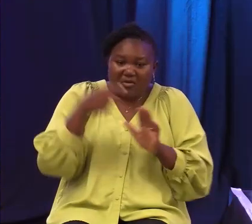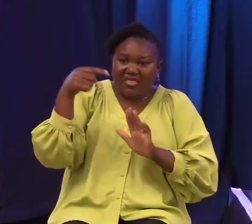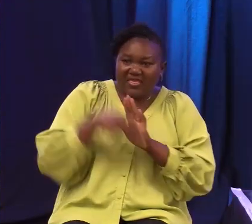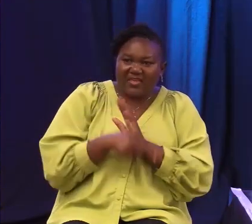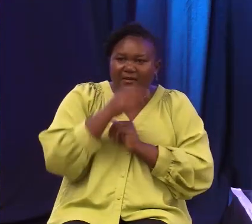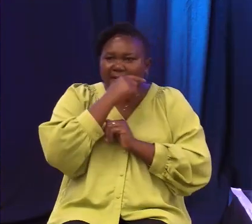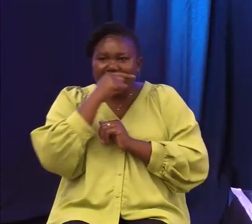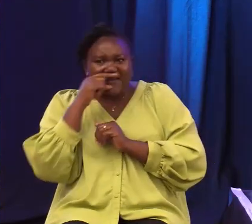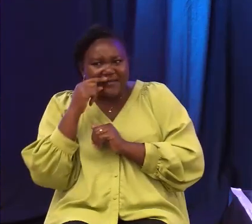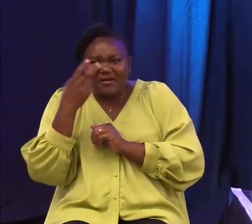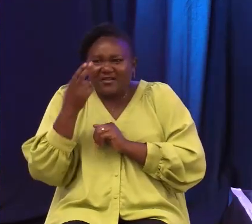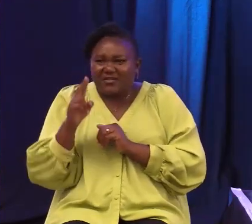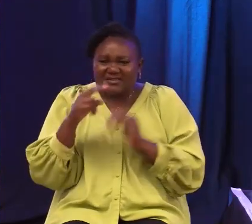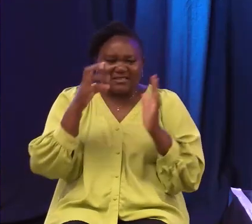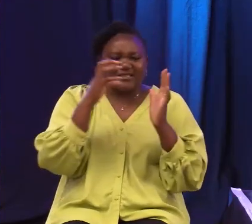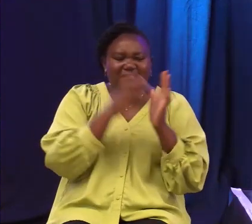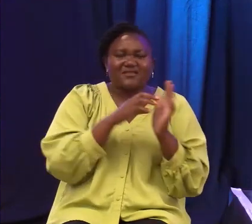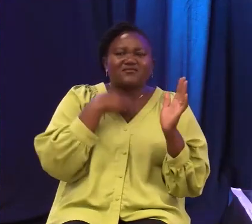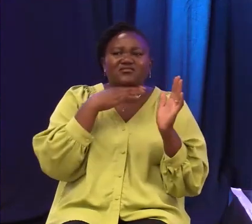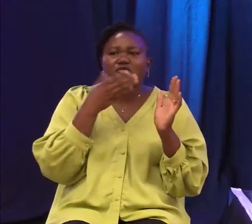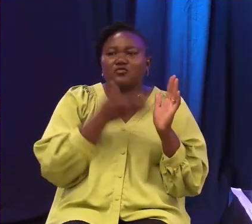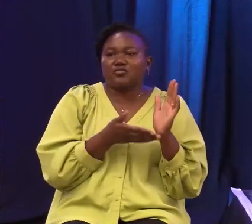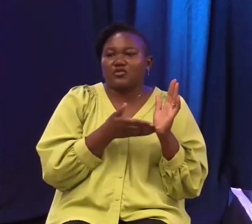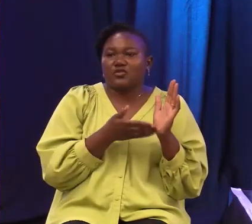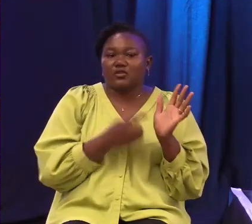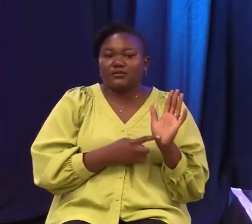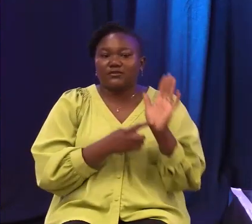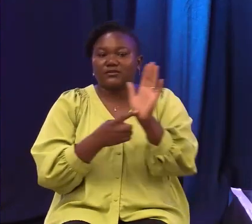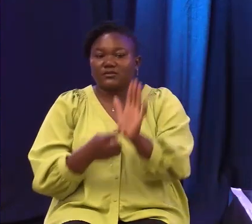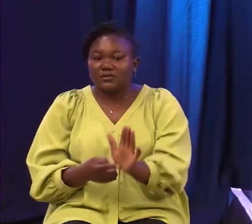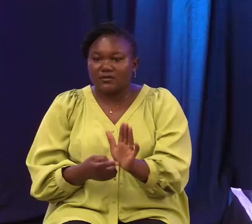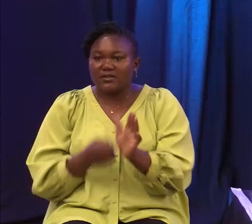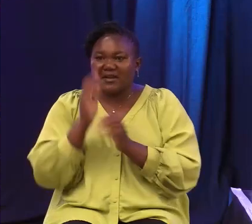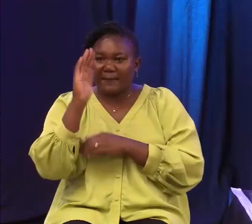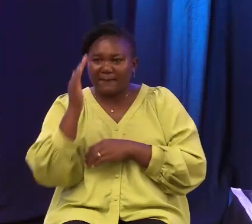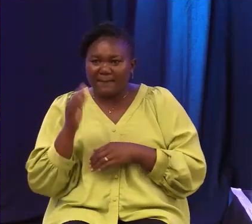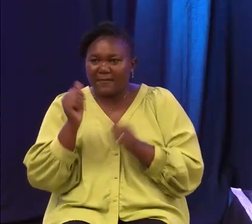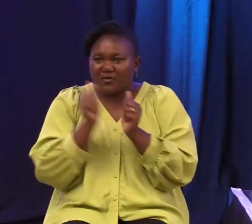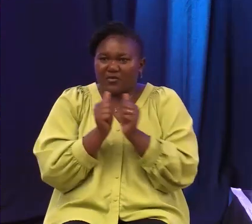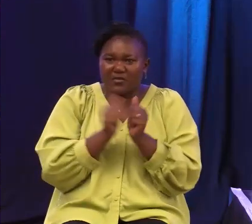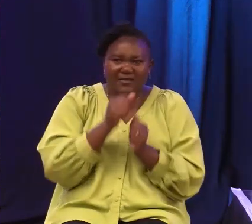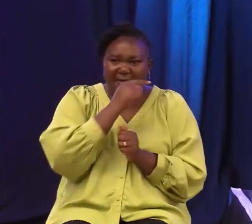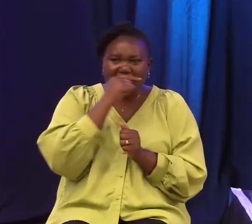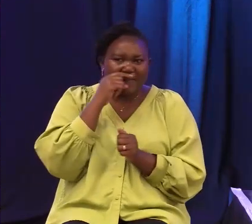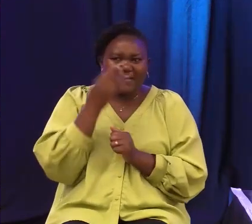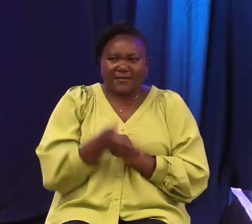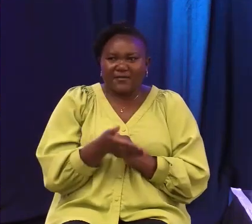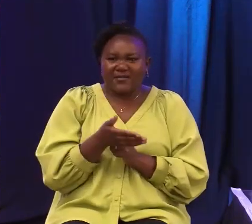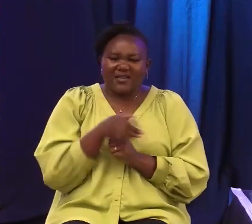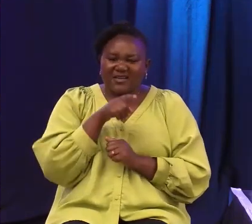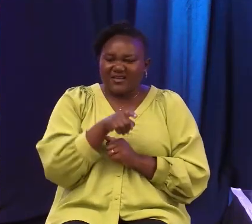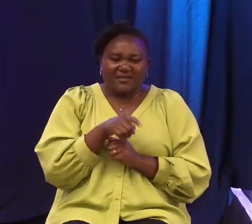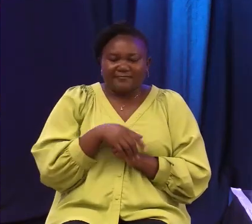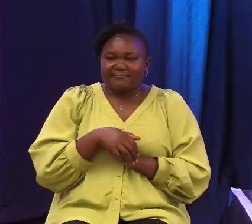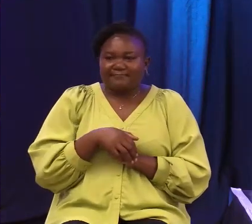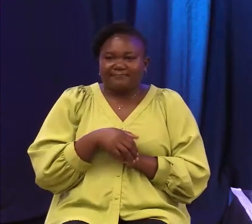doesn't happen in a very ethical way by showing pictures and sharing victims' names. This is also something that